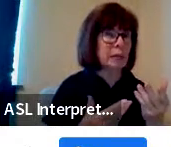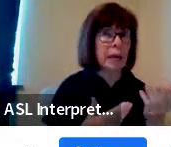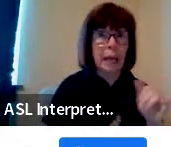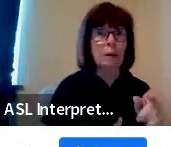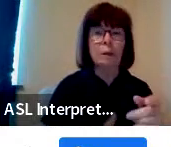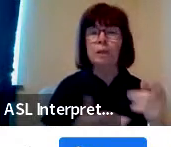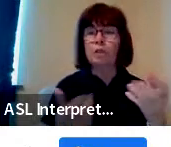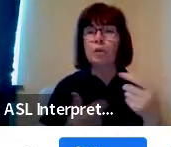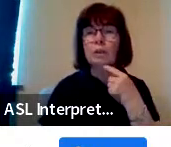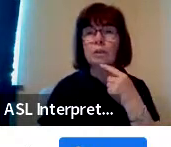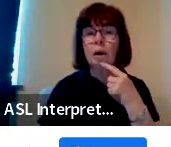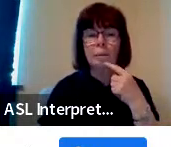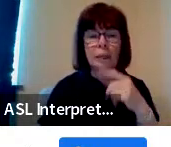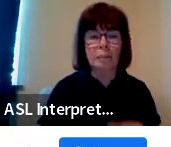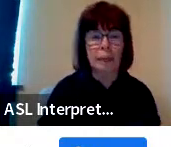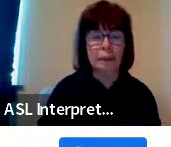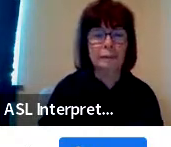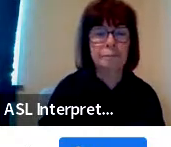on.